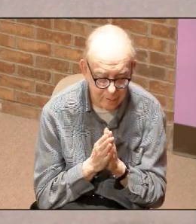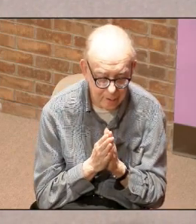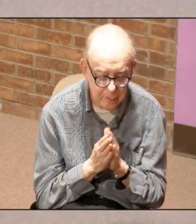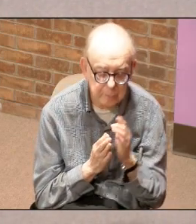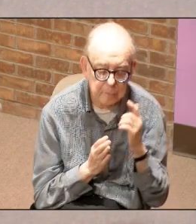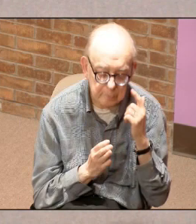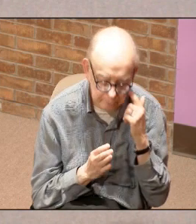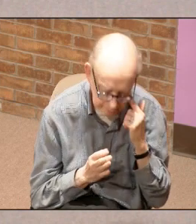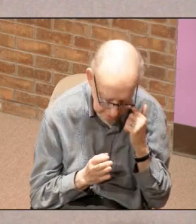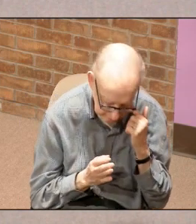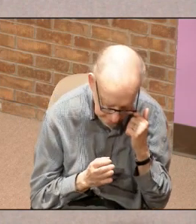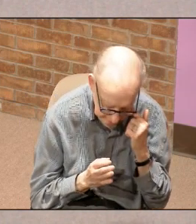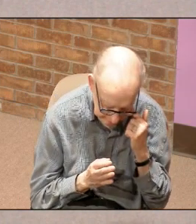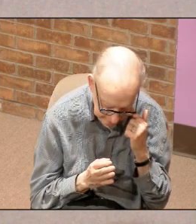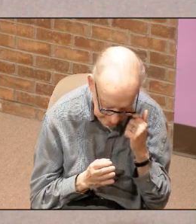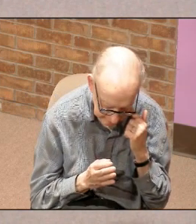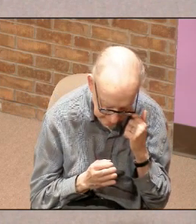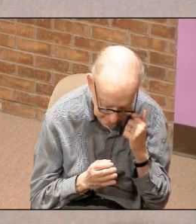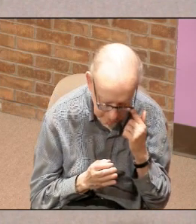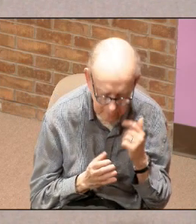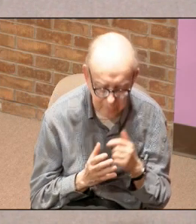heads.